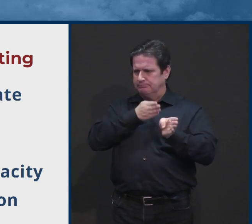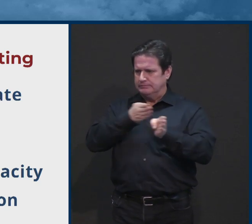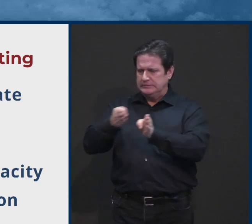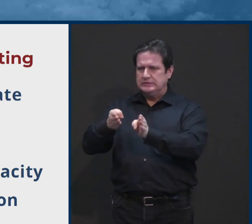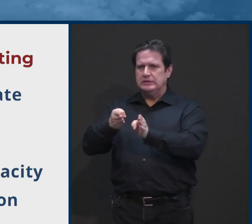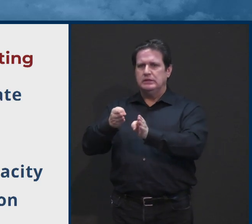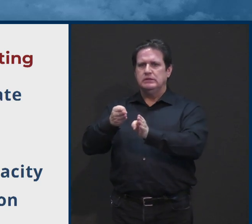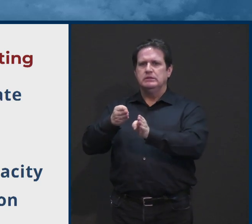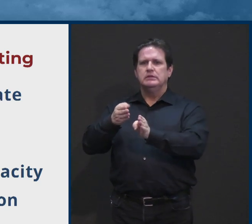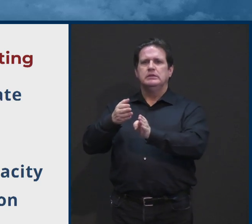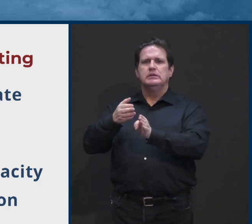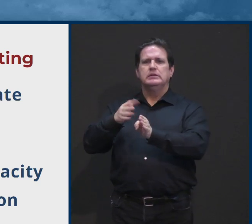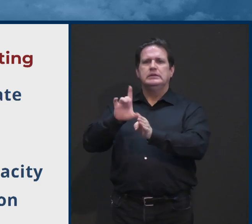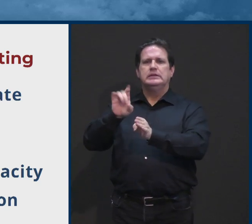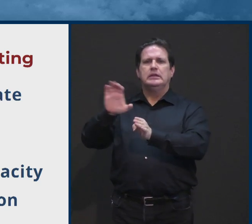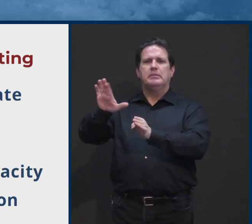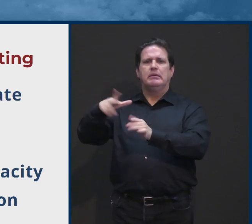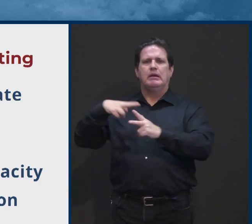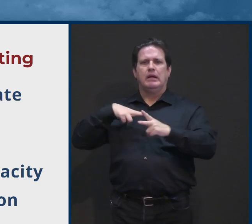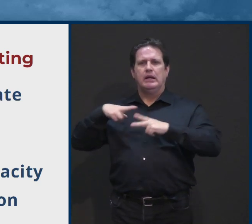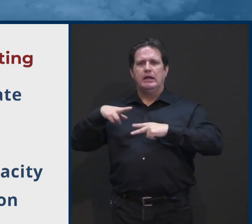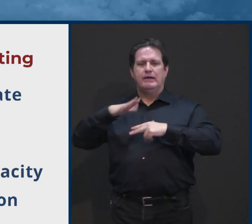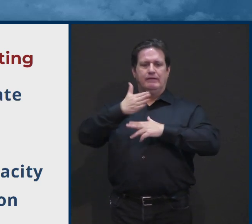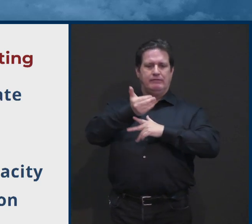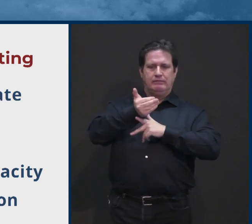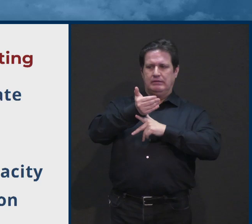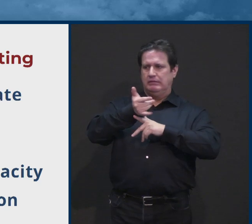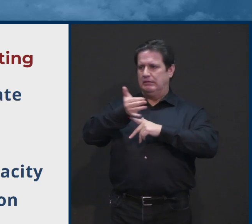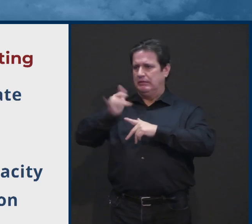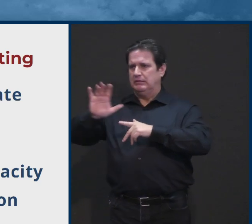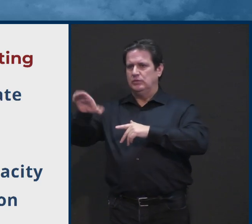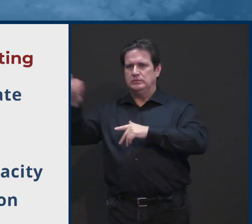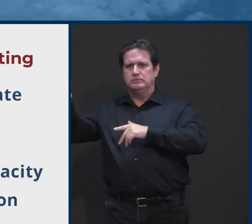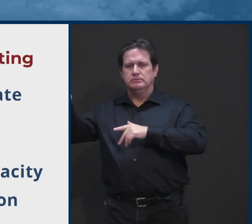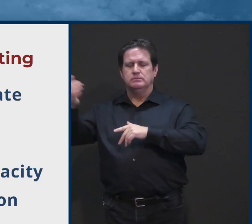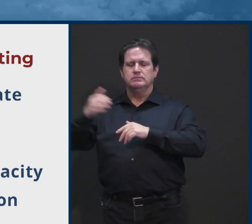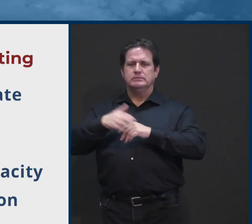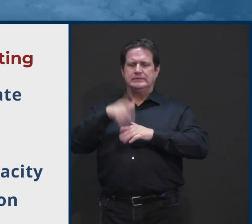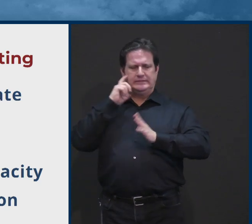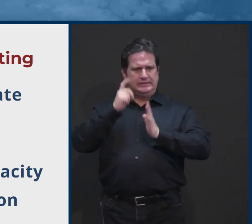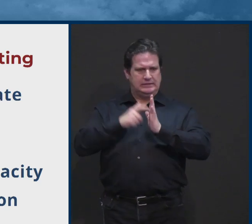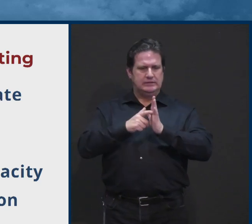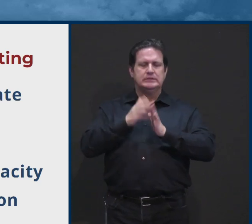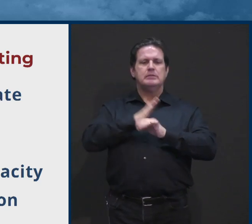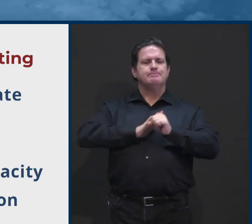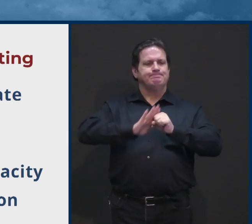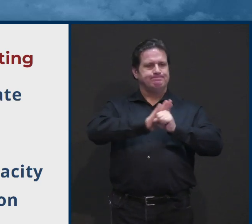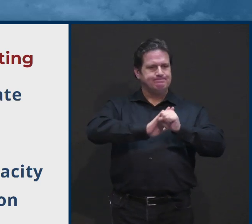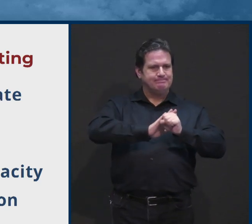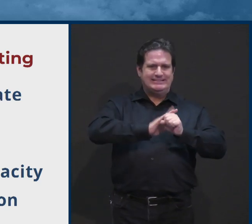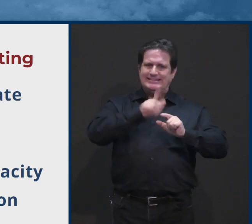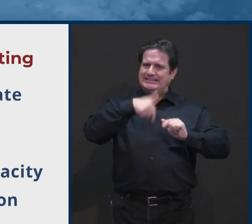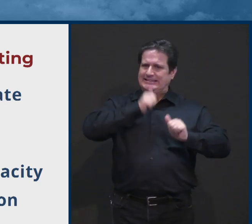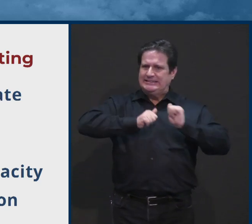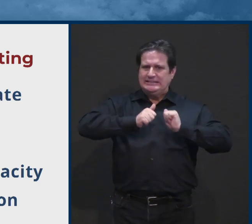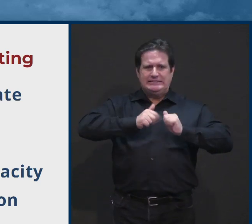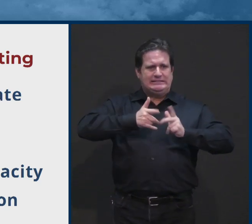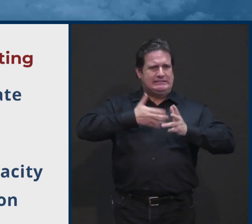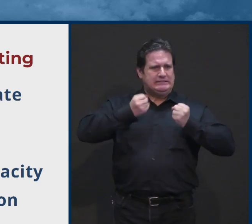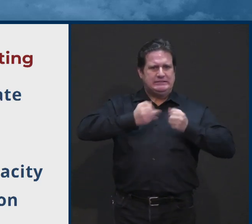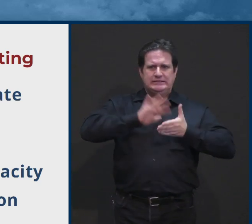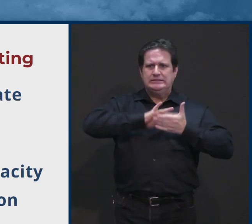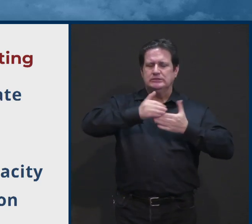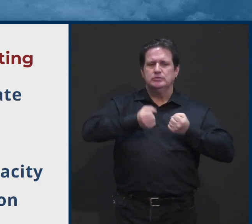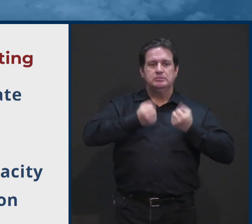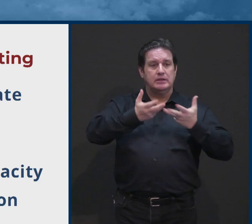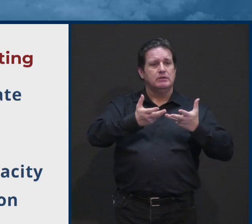to the December holidays, probably from the 15th or so on. I think we've identified some locations that can't handle the throughput that we saw the last few